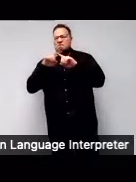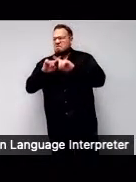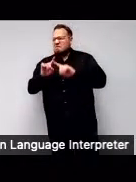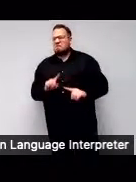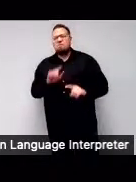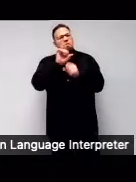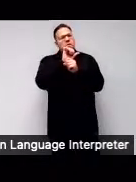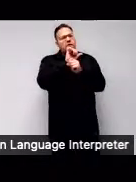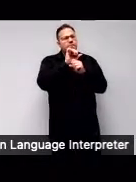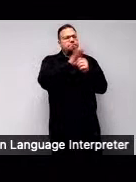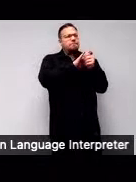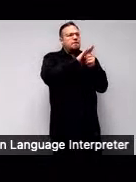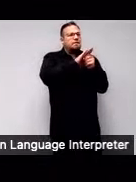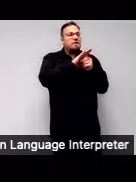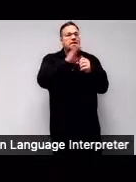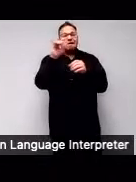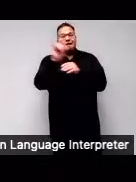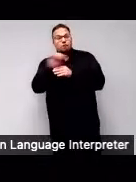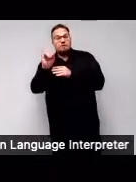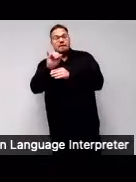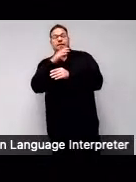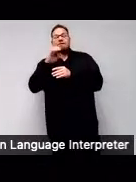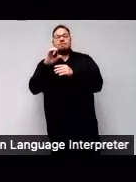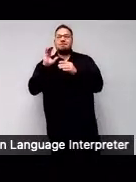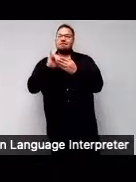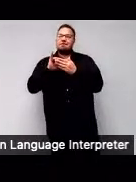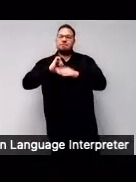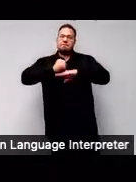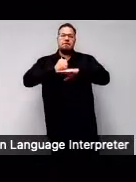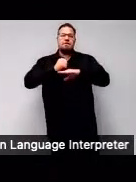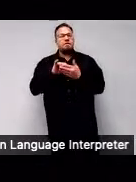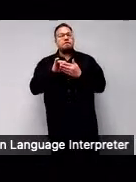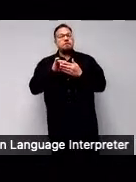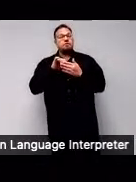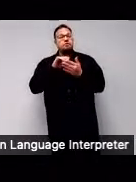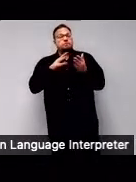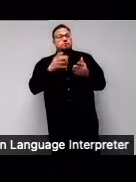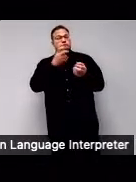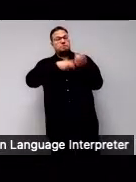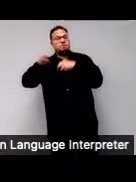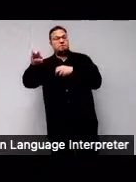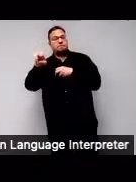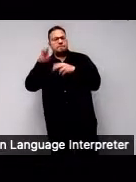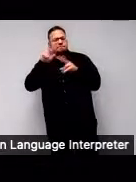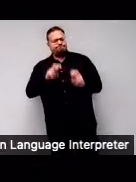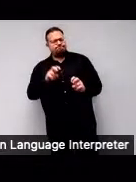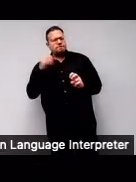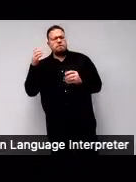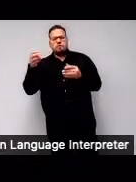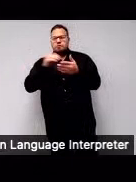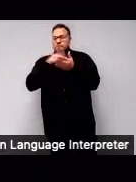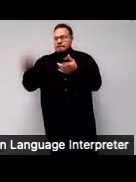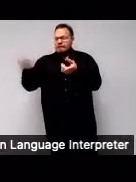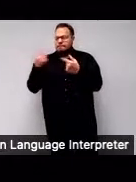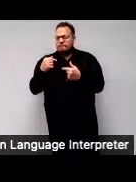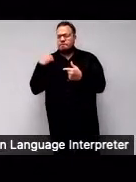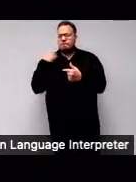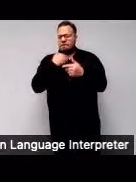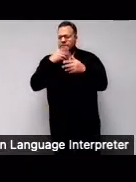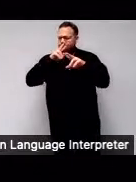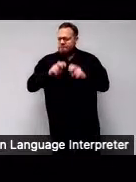internships. And they're based on student transition assessments. So when students come to us, we do assessments with them, interviews with